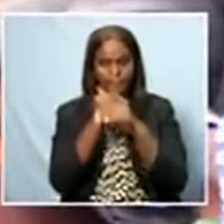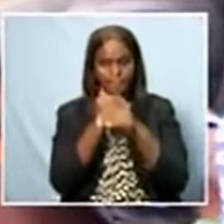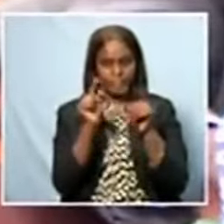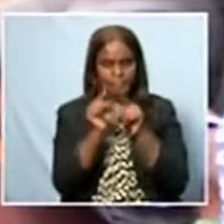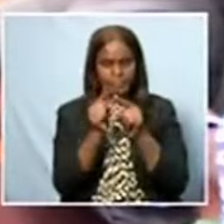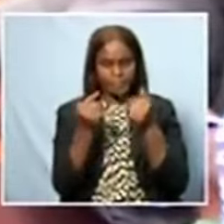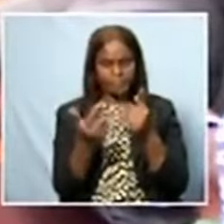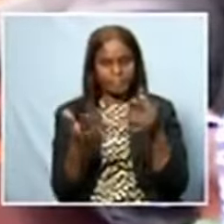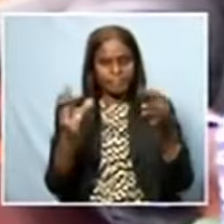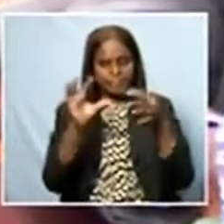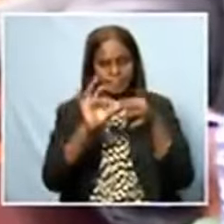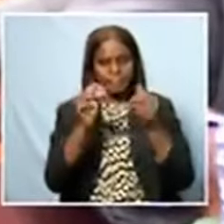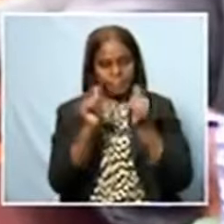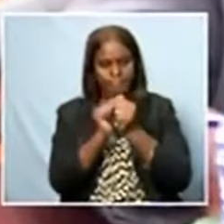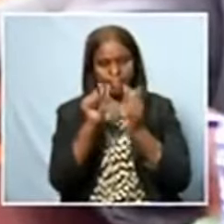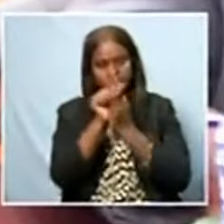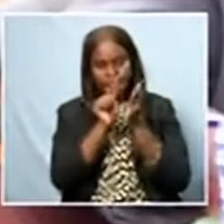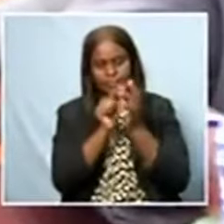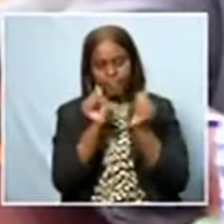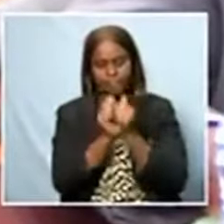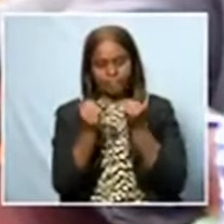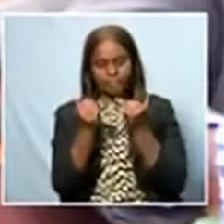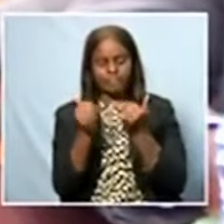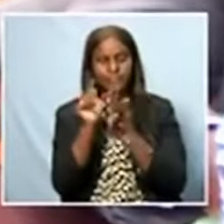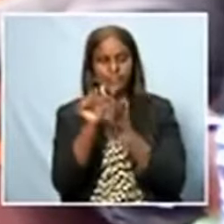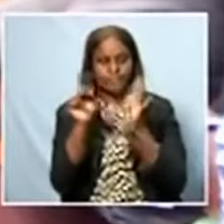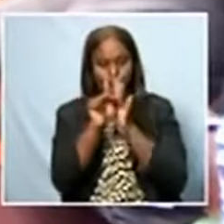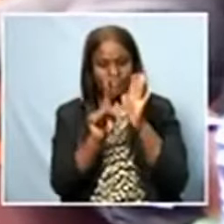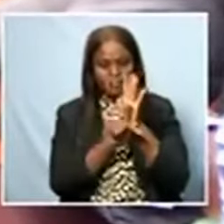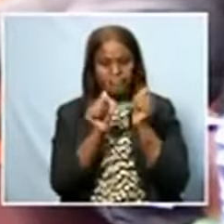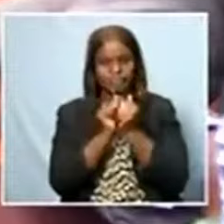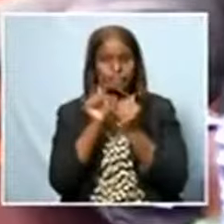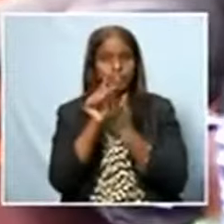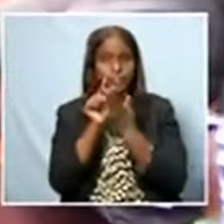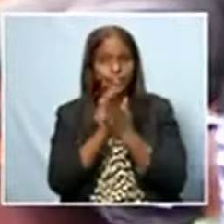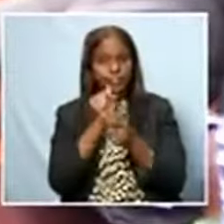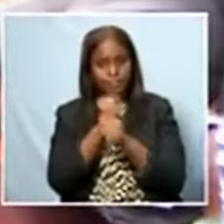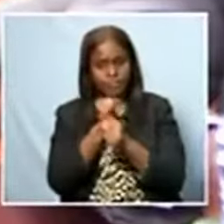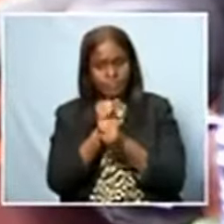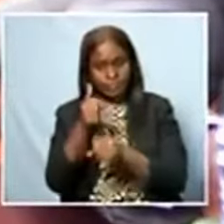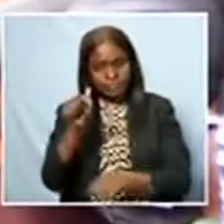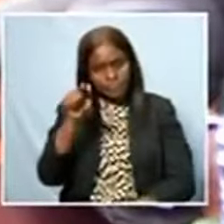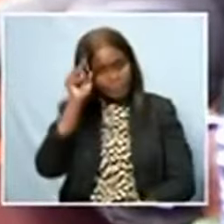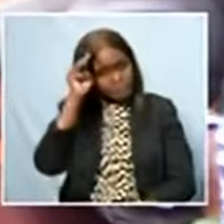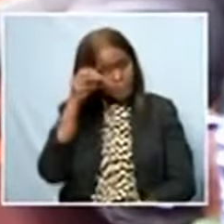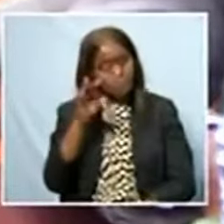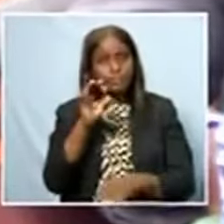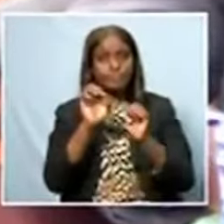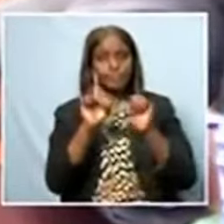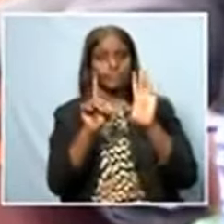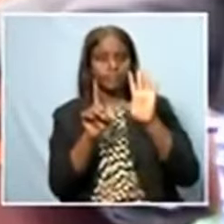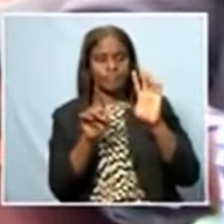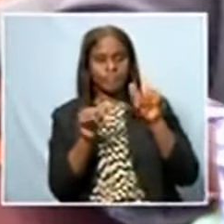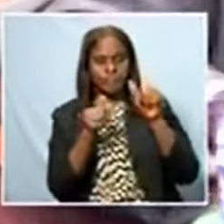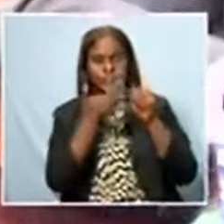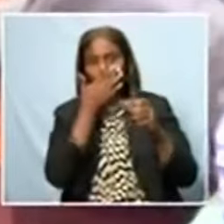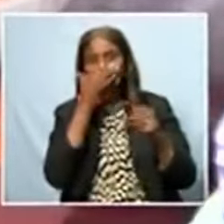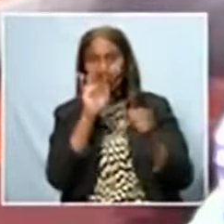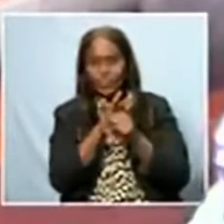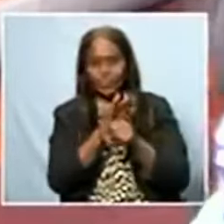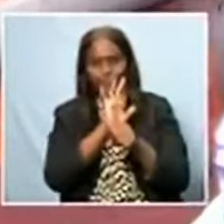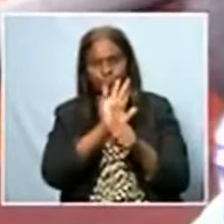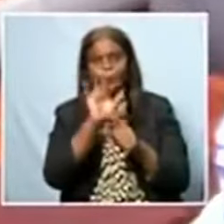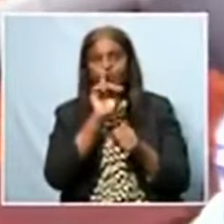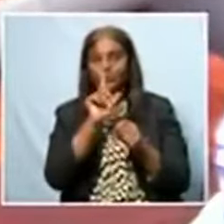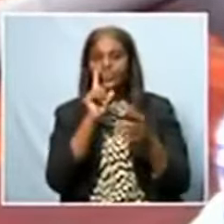and aligning the Act with the current policy and legal frameworks, the Ministry of Education affirms its